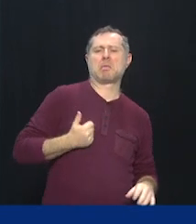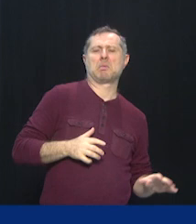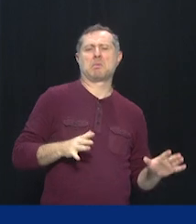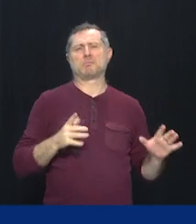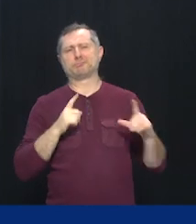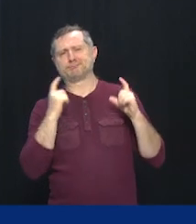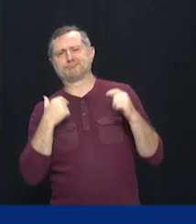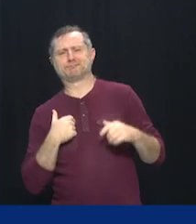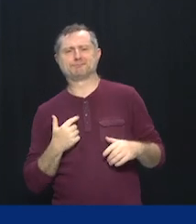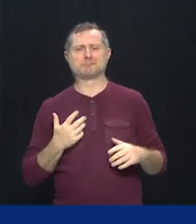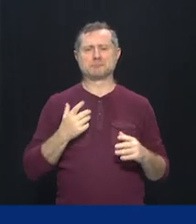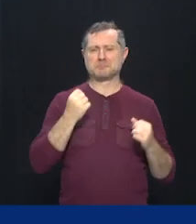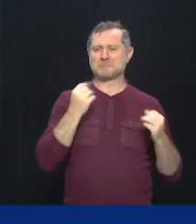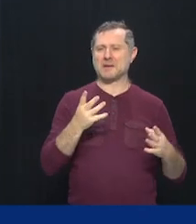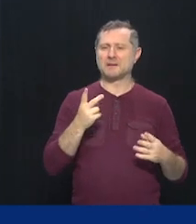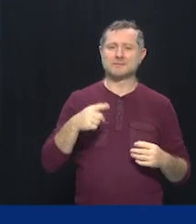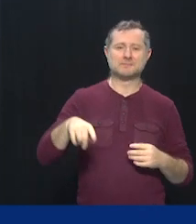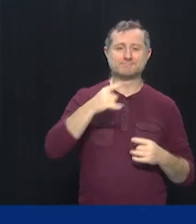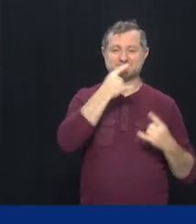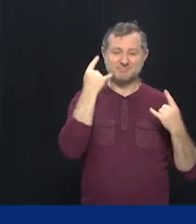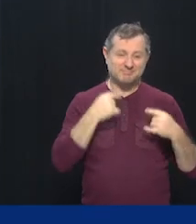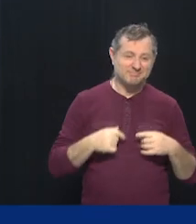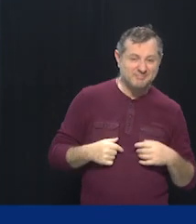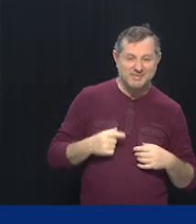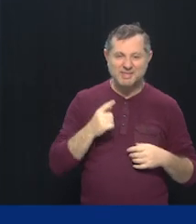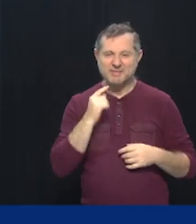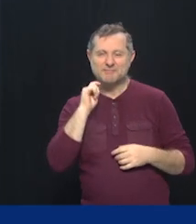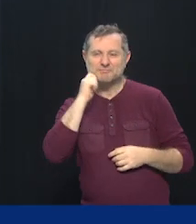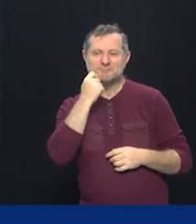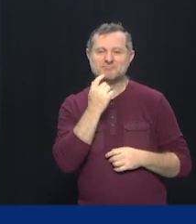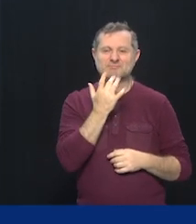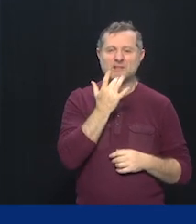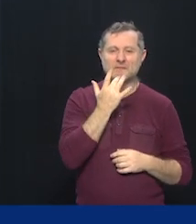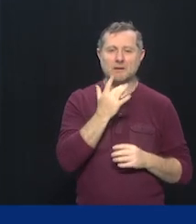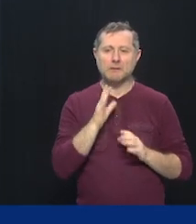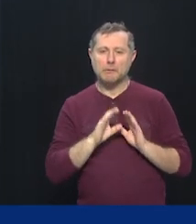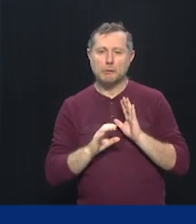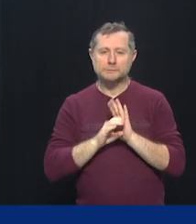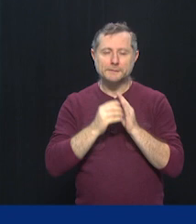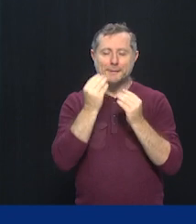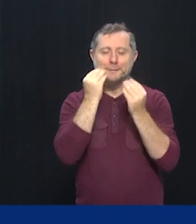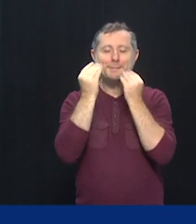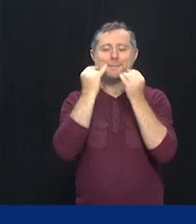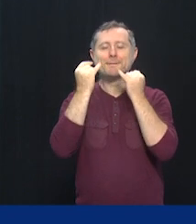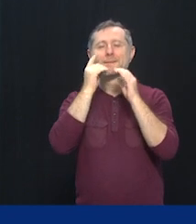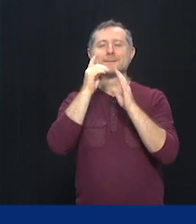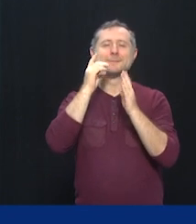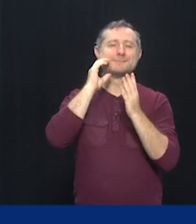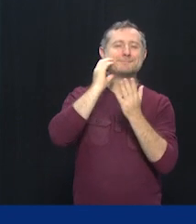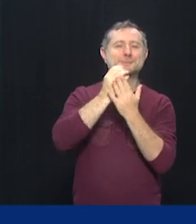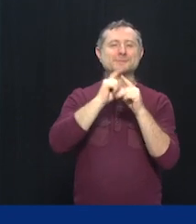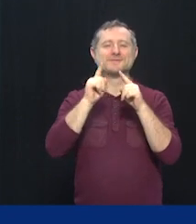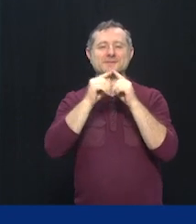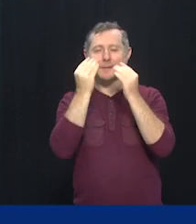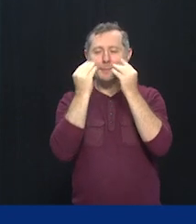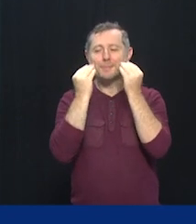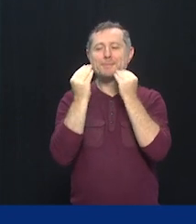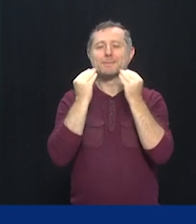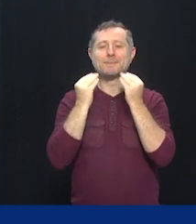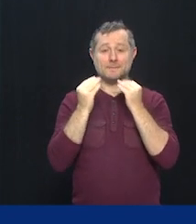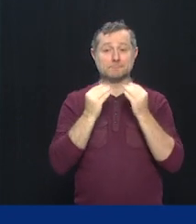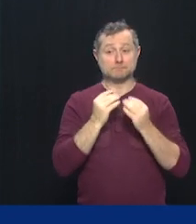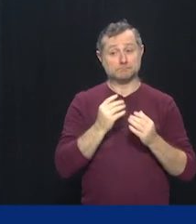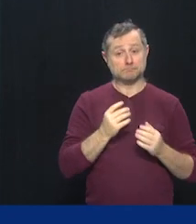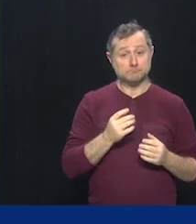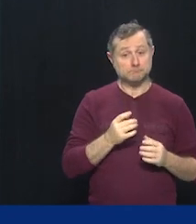their favorite characters. They can do it. But one thing I'll tell you, I'm not leaving open-ended mandates. We'll do it